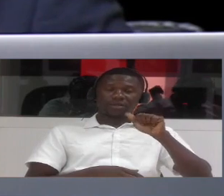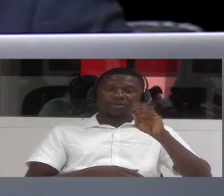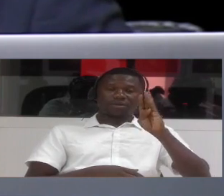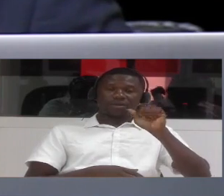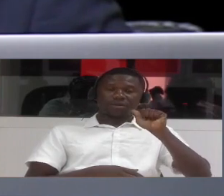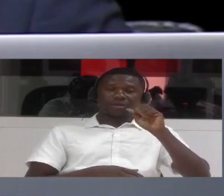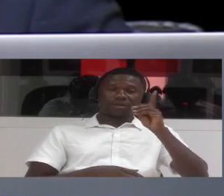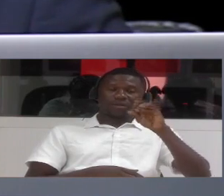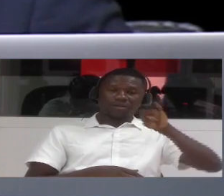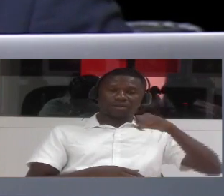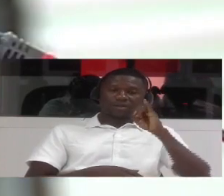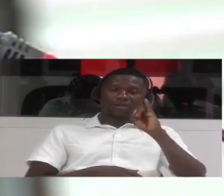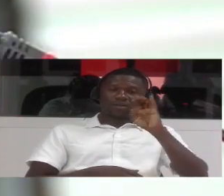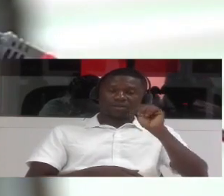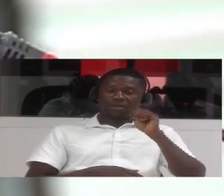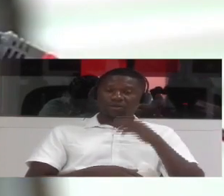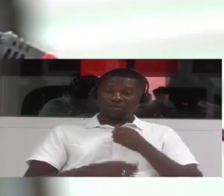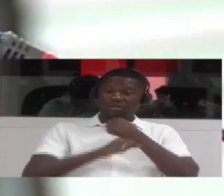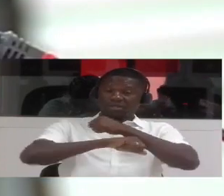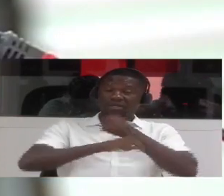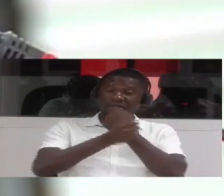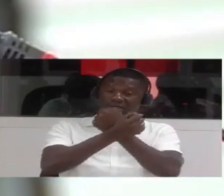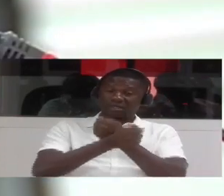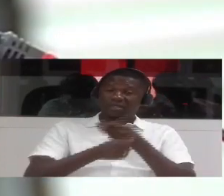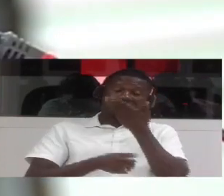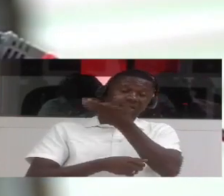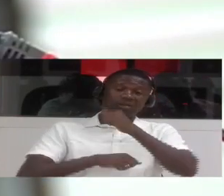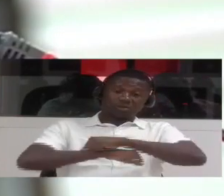AFPRC. Yeah, I mean,